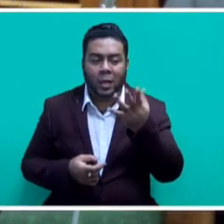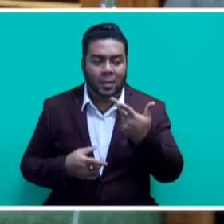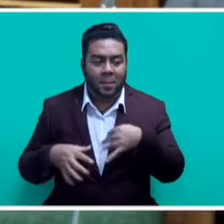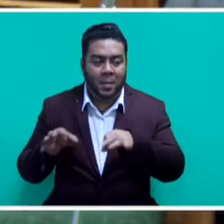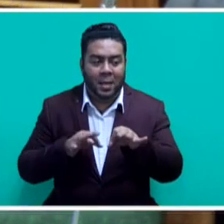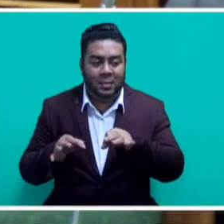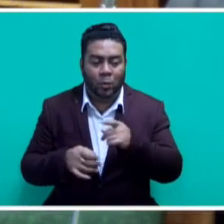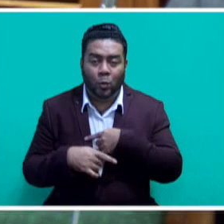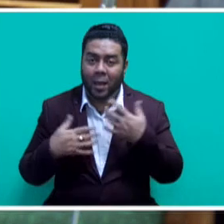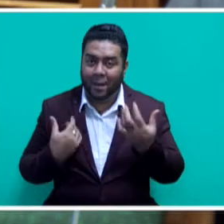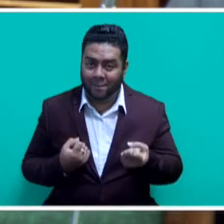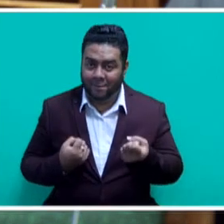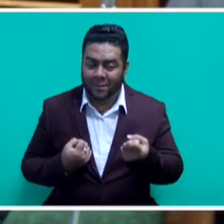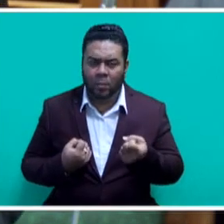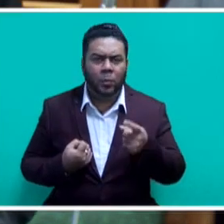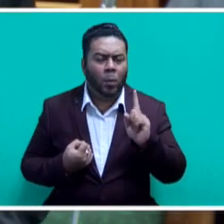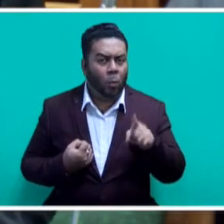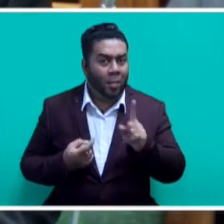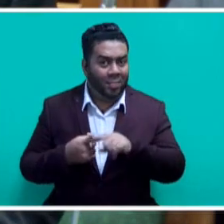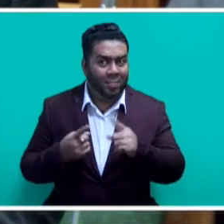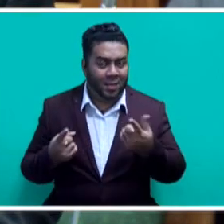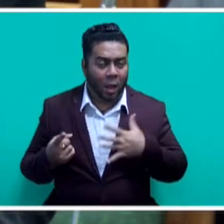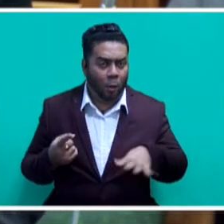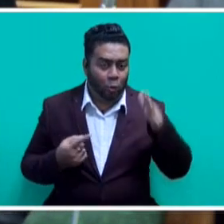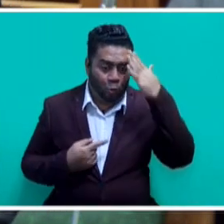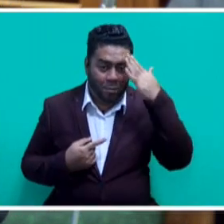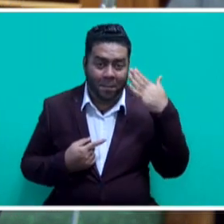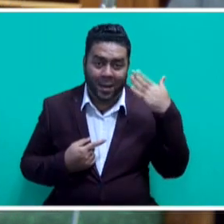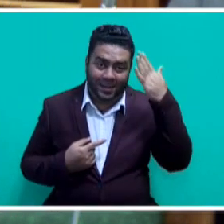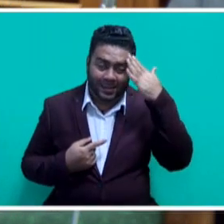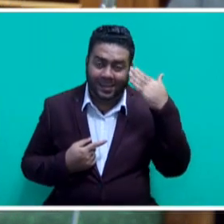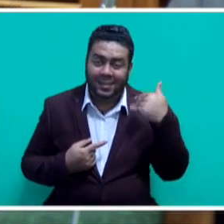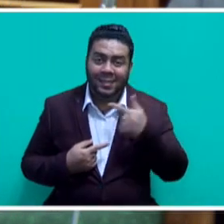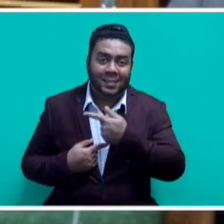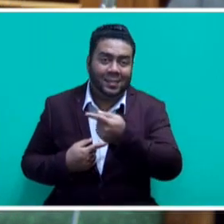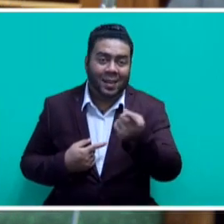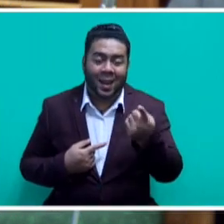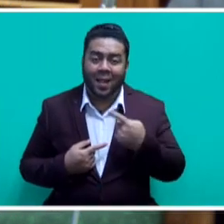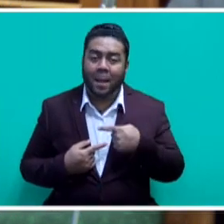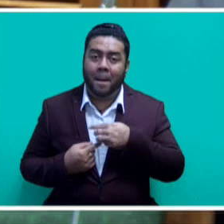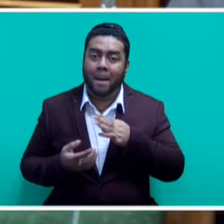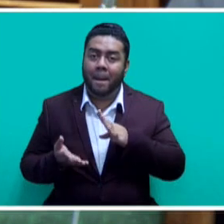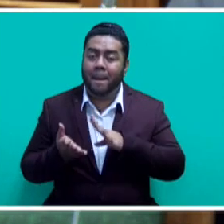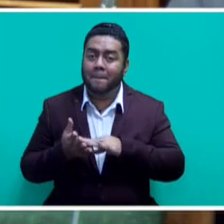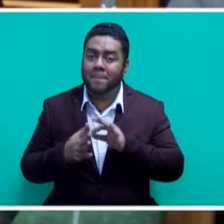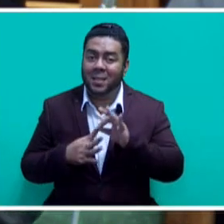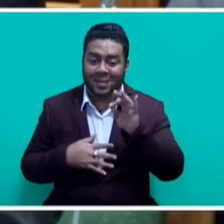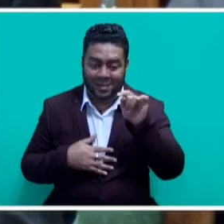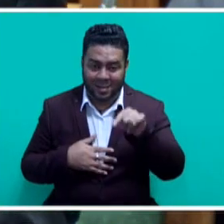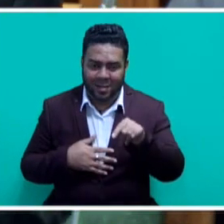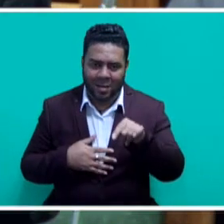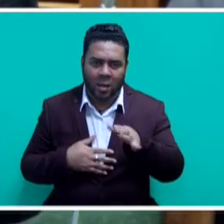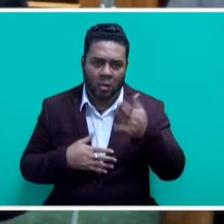have. But one thing I'd like to remind MPs here, honorable members,